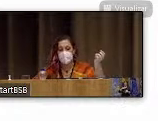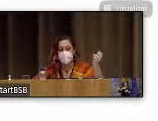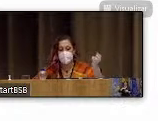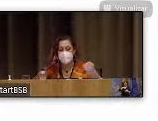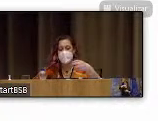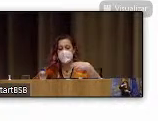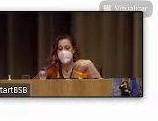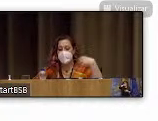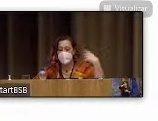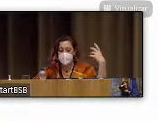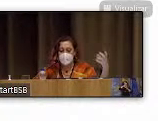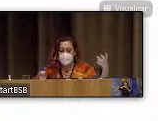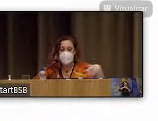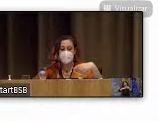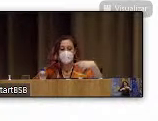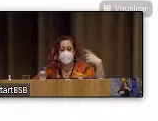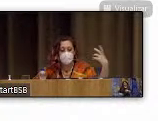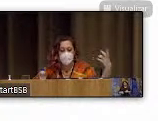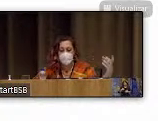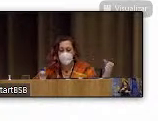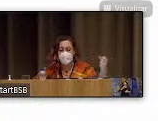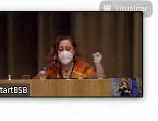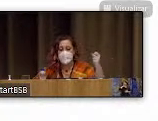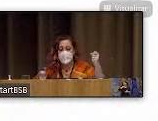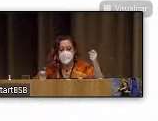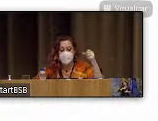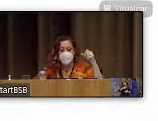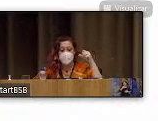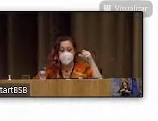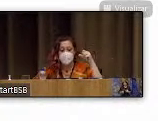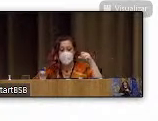ventilator, and the death could happen.